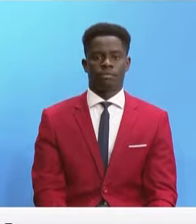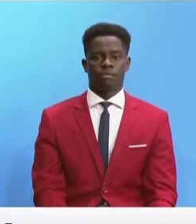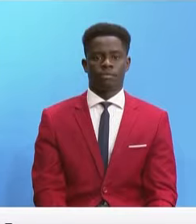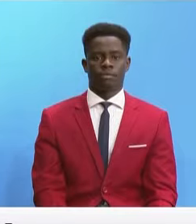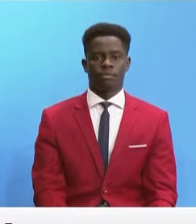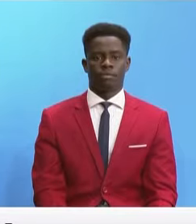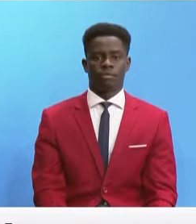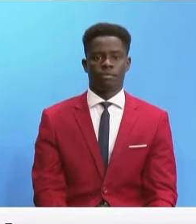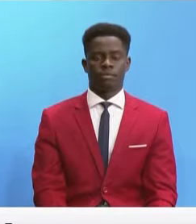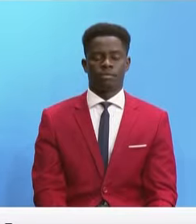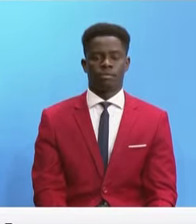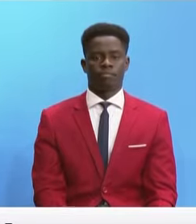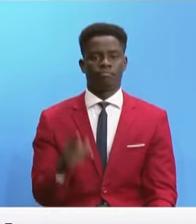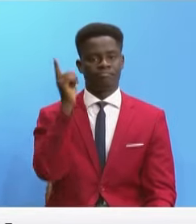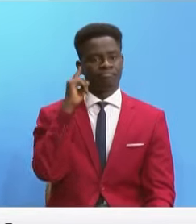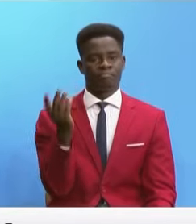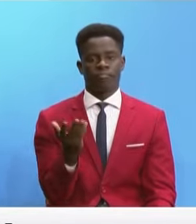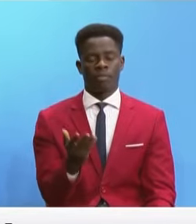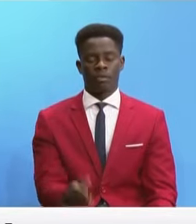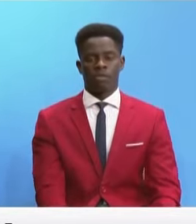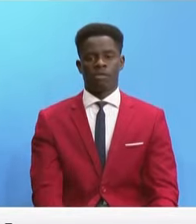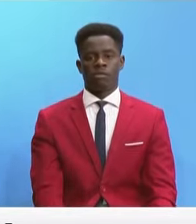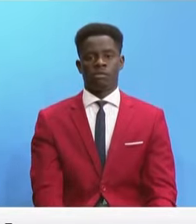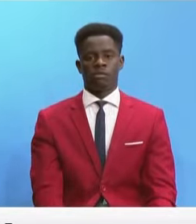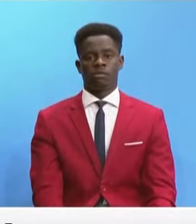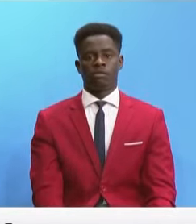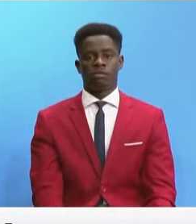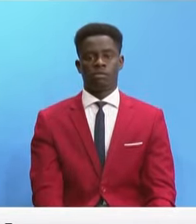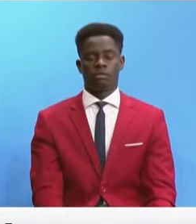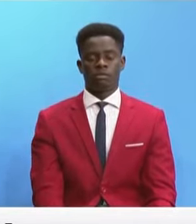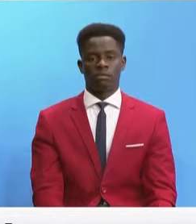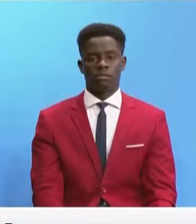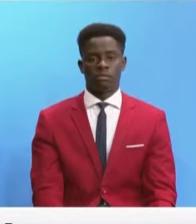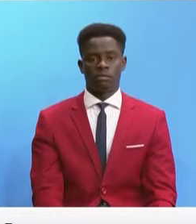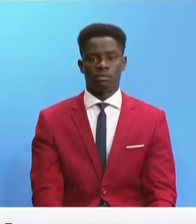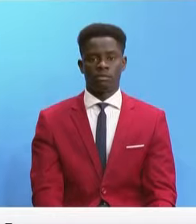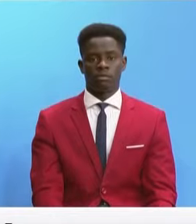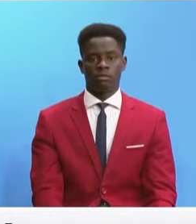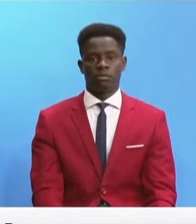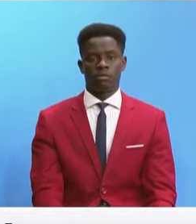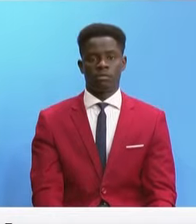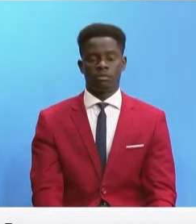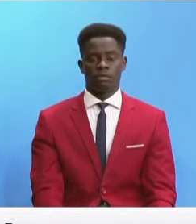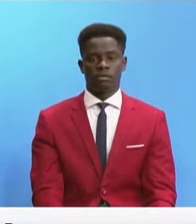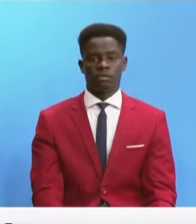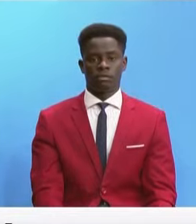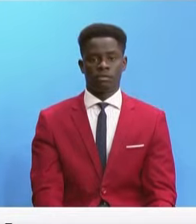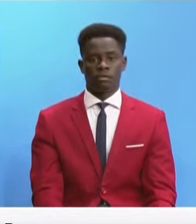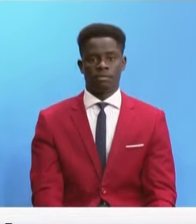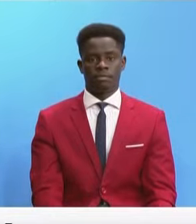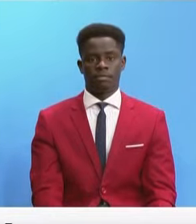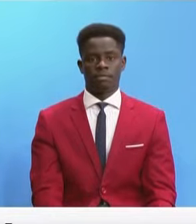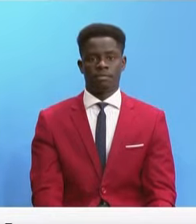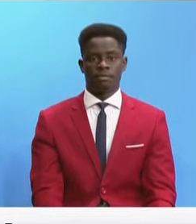somewhere in the area, and that the child was already at the hospital. Okay, so the baby is doing